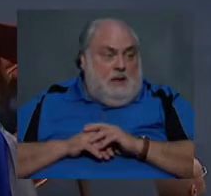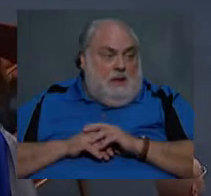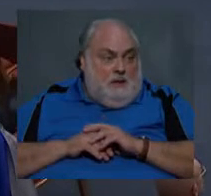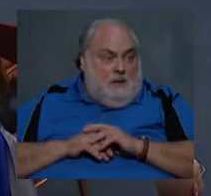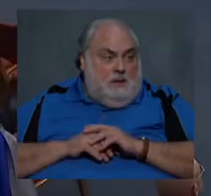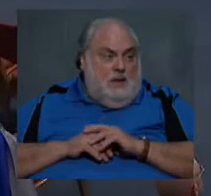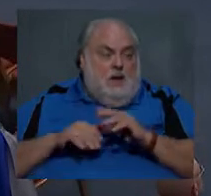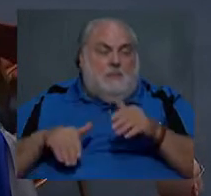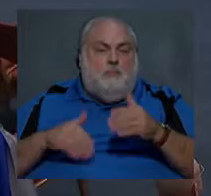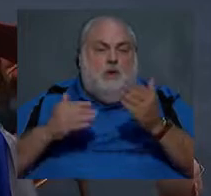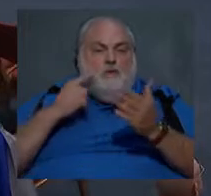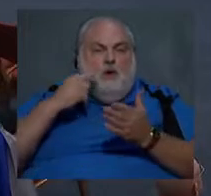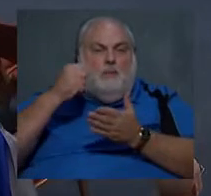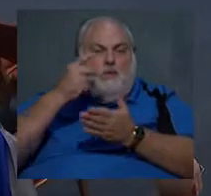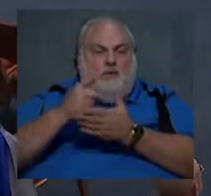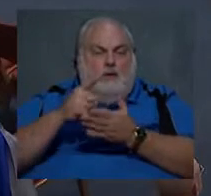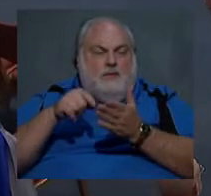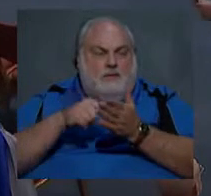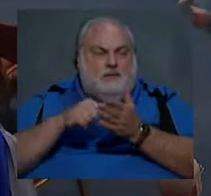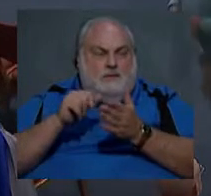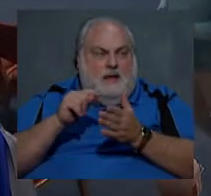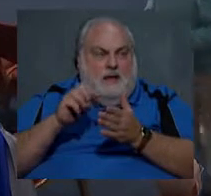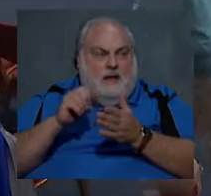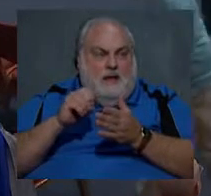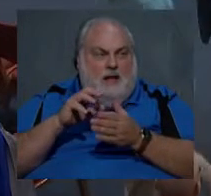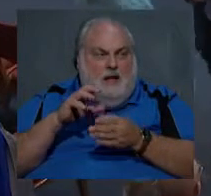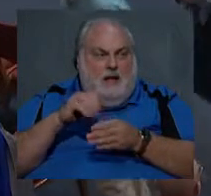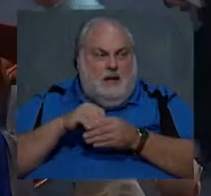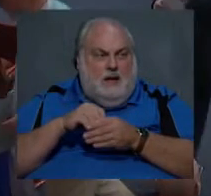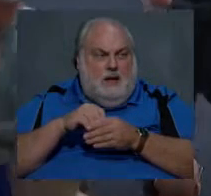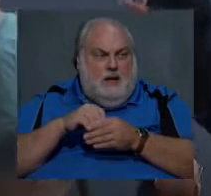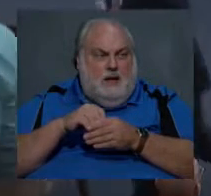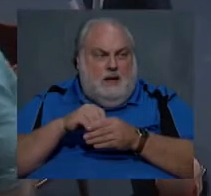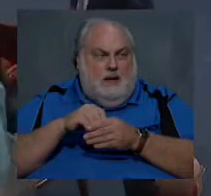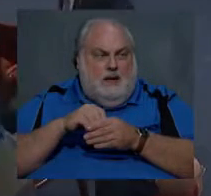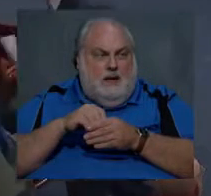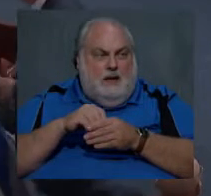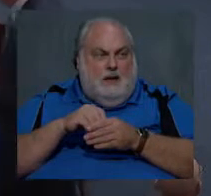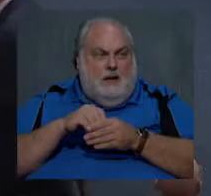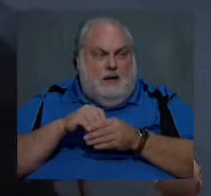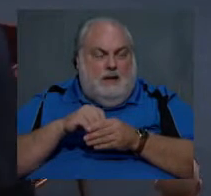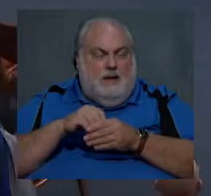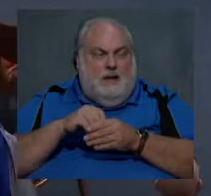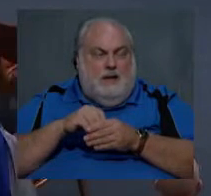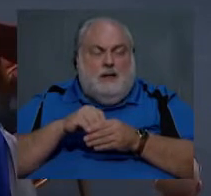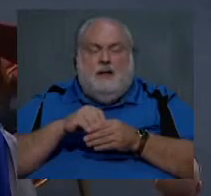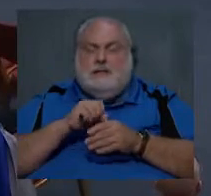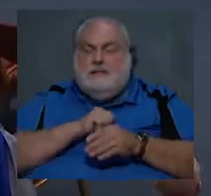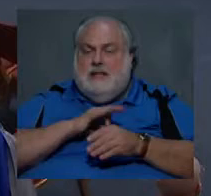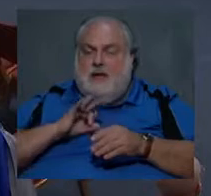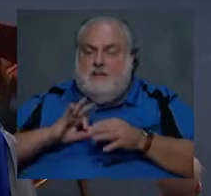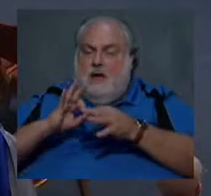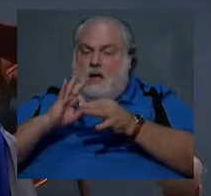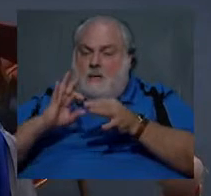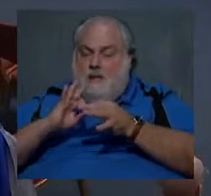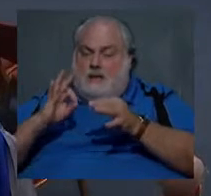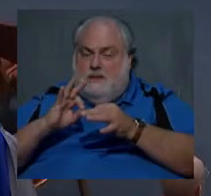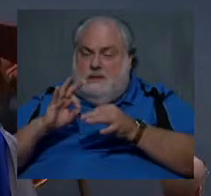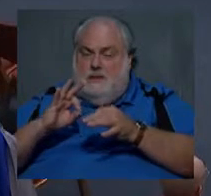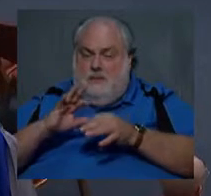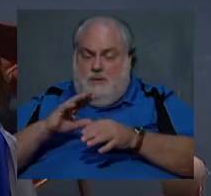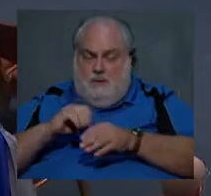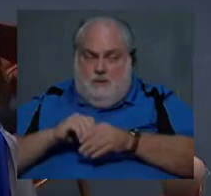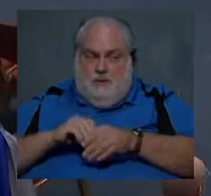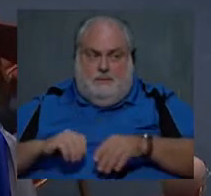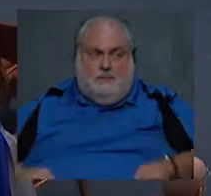Chairman, I move for the approval of this item, including all. I move for the approval of this item, including all staff comments and conditions